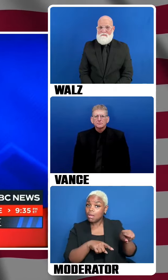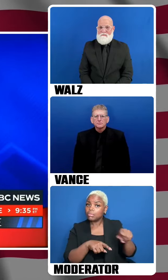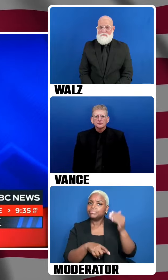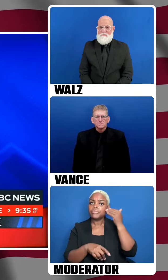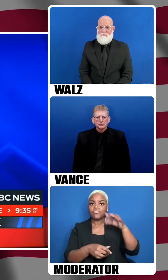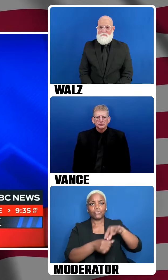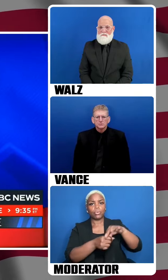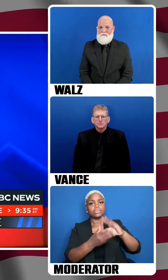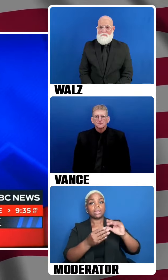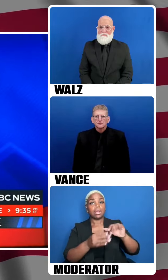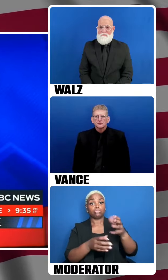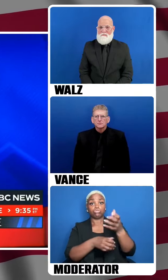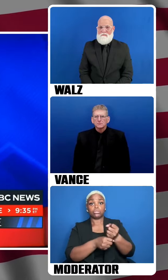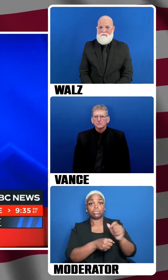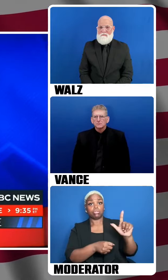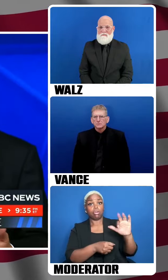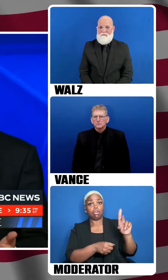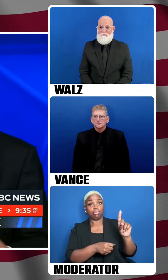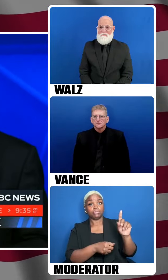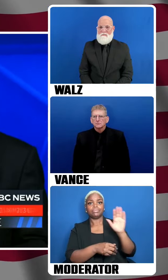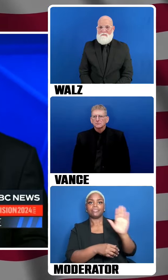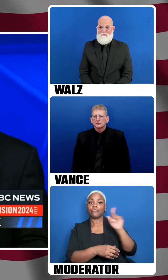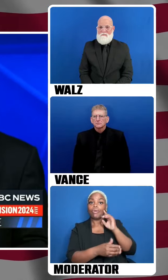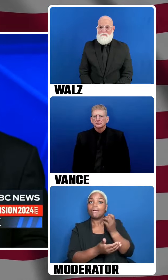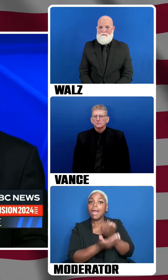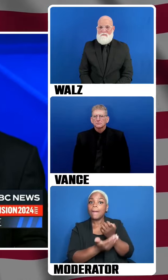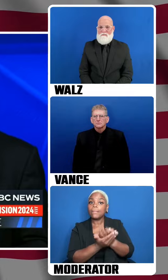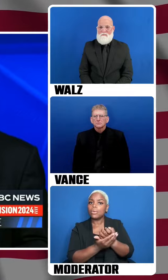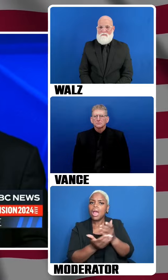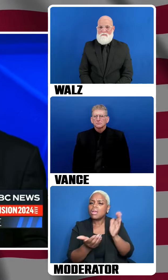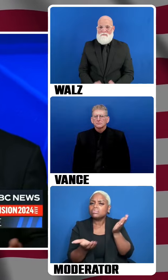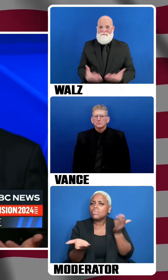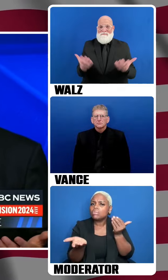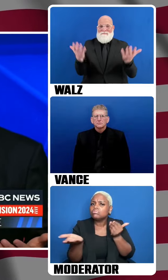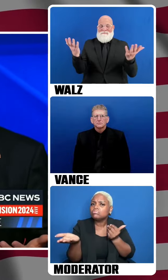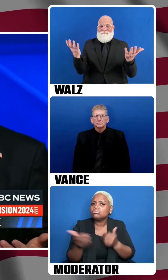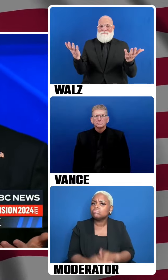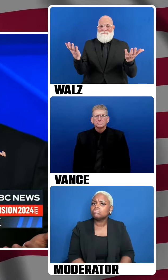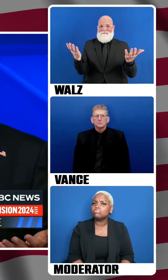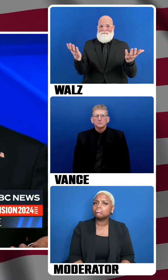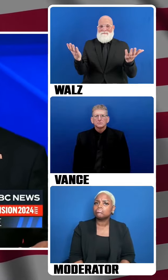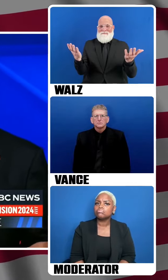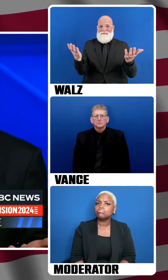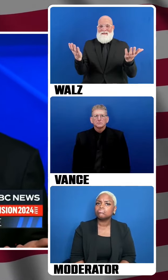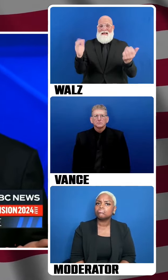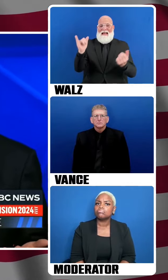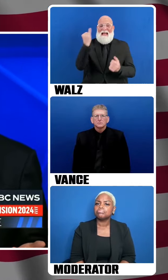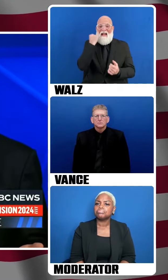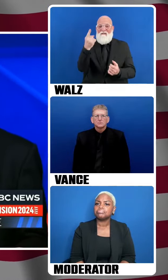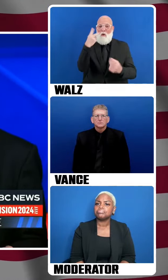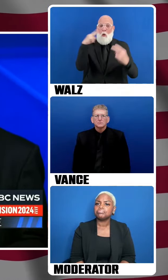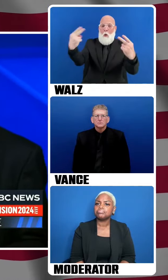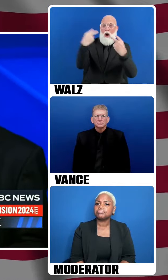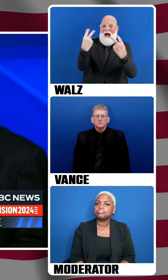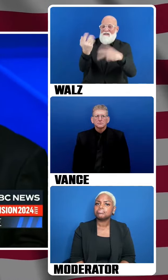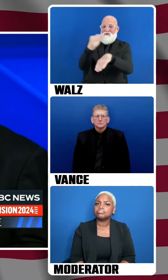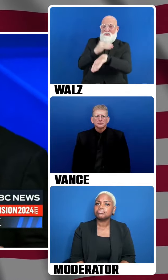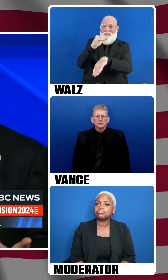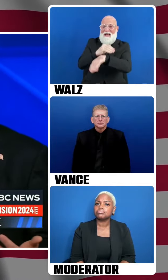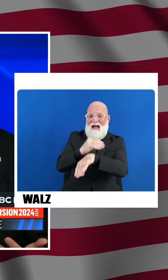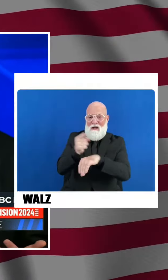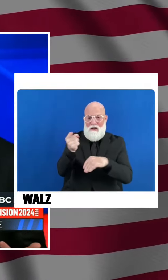tonight and you want billionaires to get tax cuts, you heard what the numbers were. Look, I'm a union guy on this. I'm